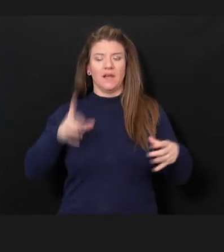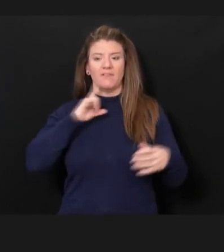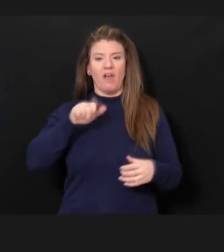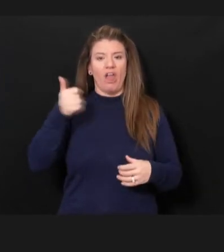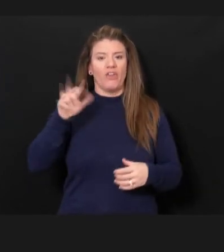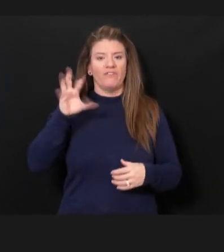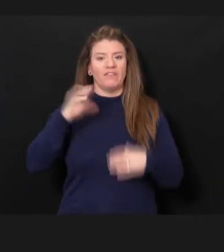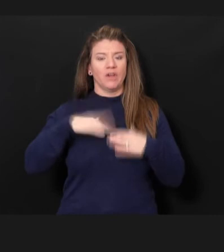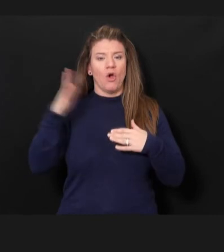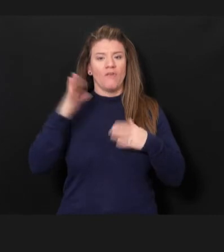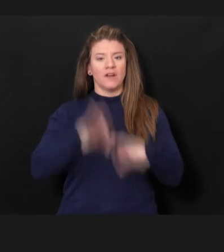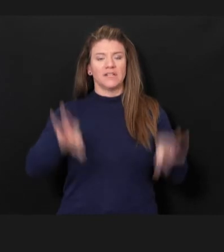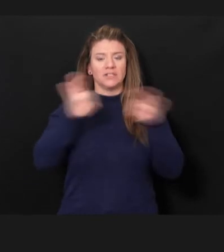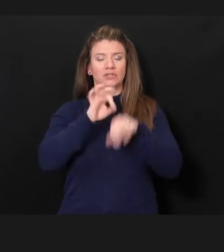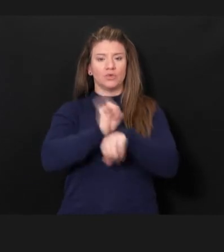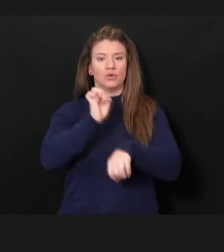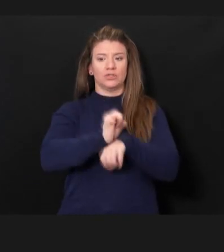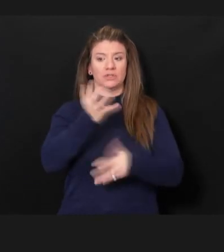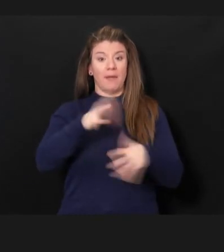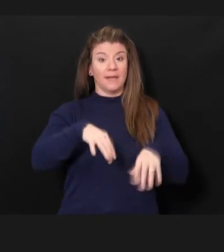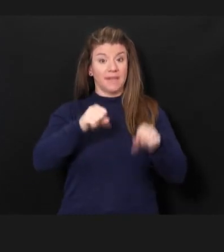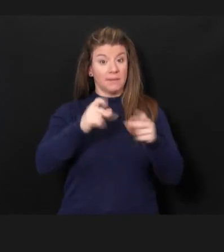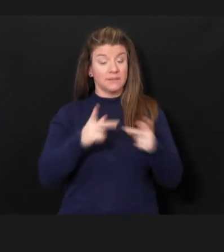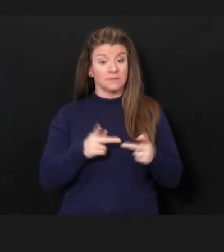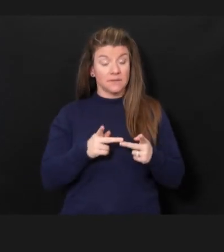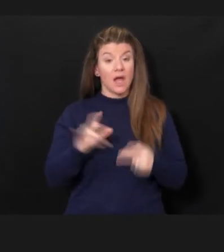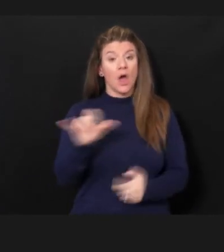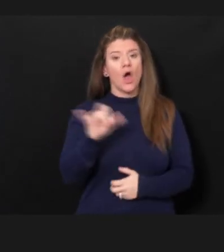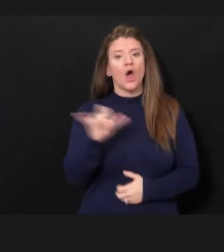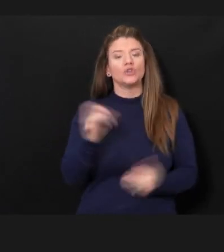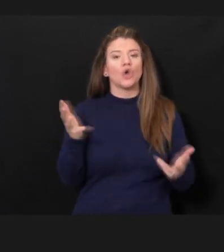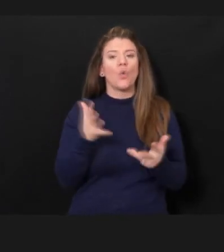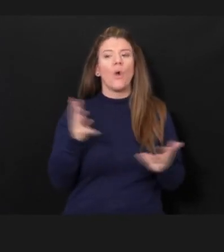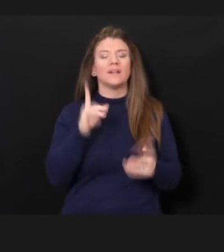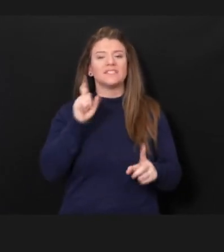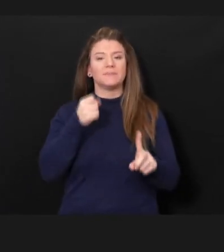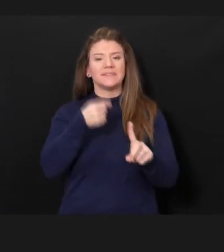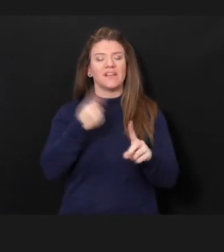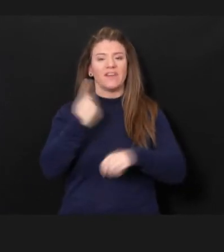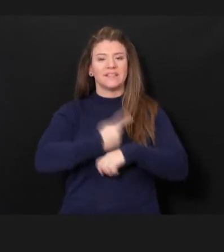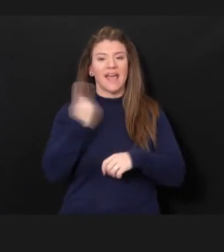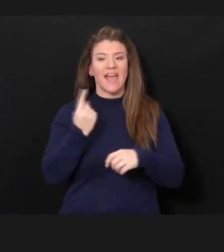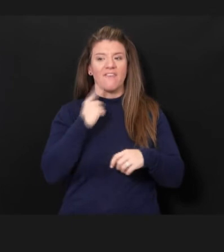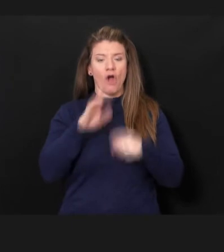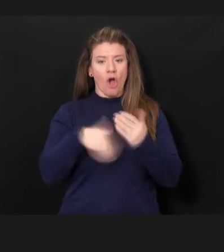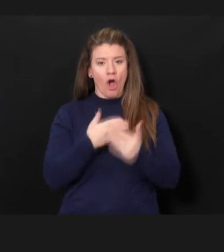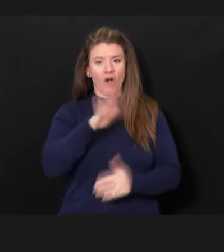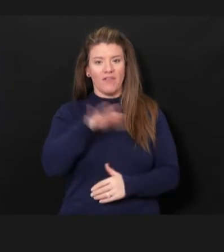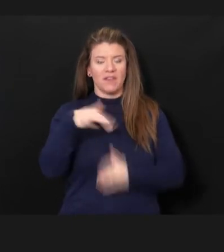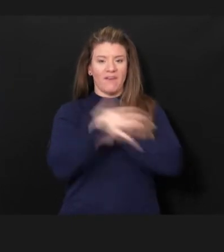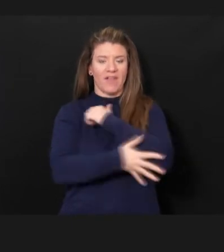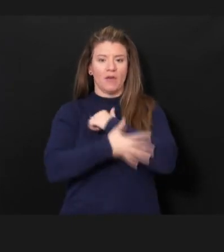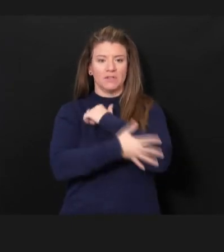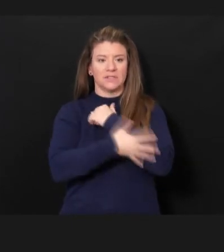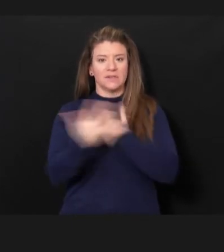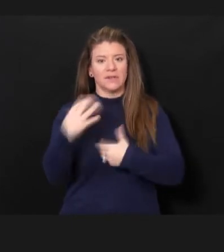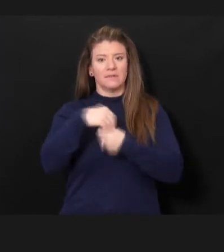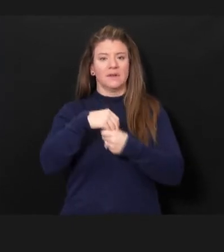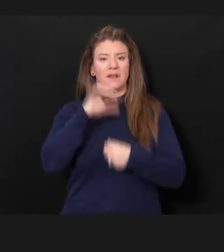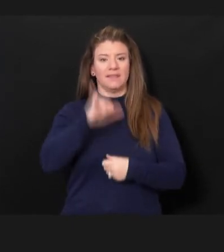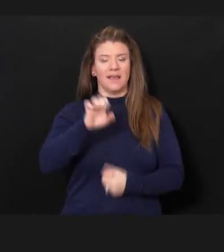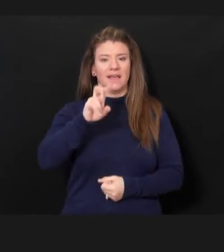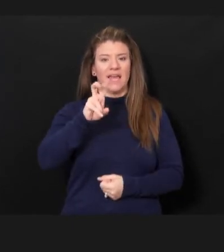over essential workers might take place. And also, what is the target date for getting all 55 counties into the